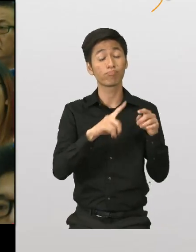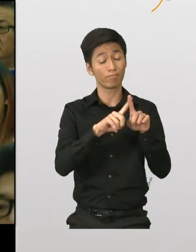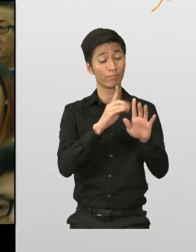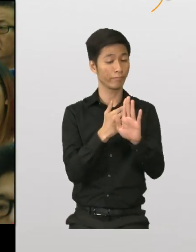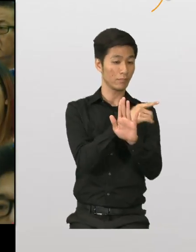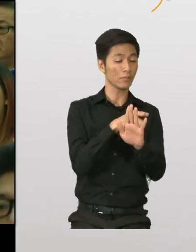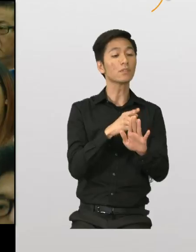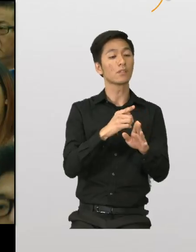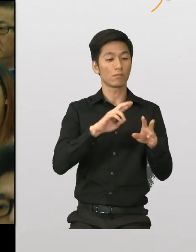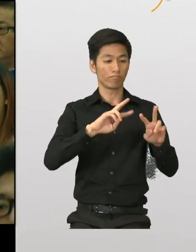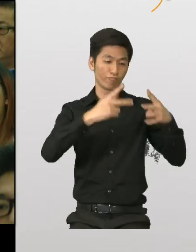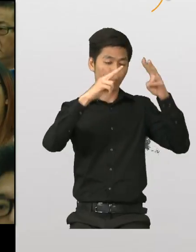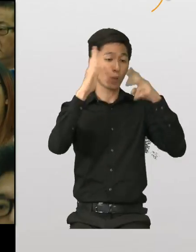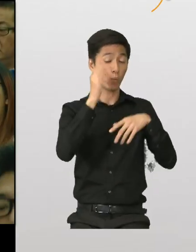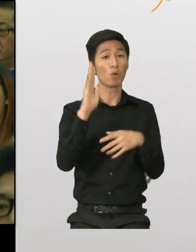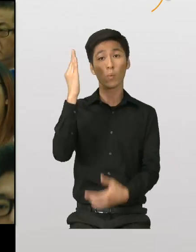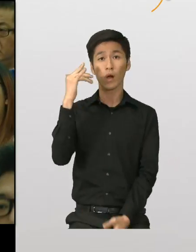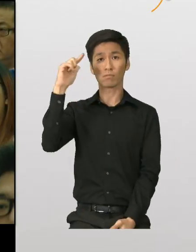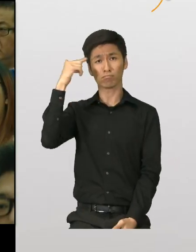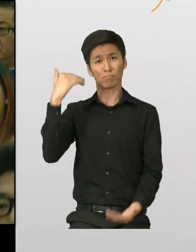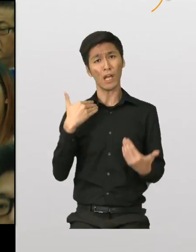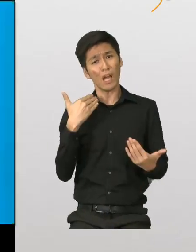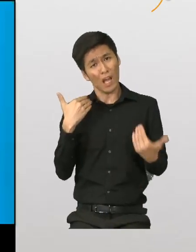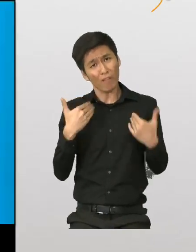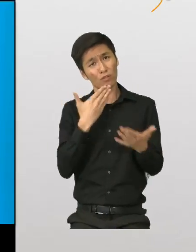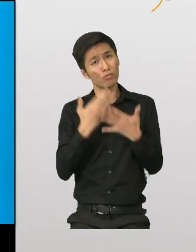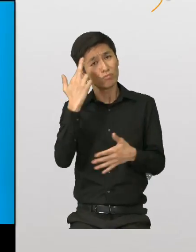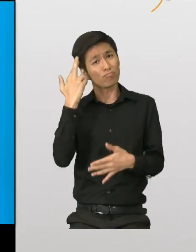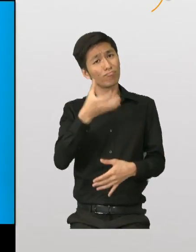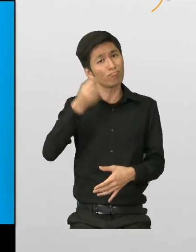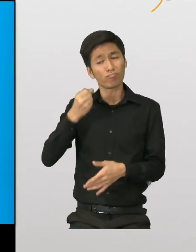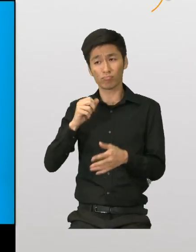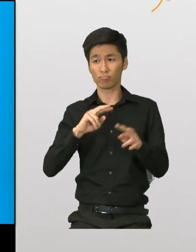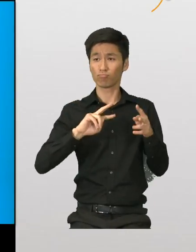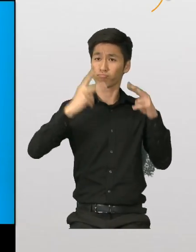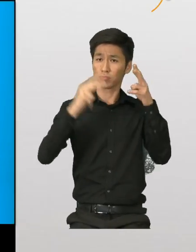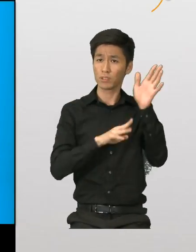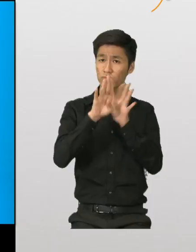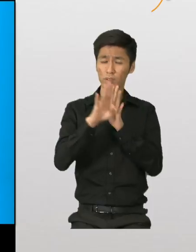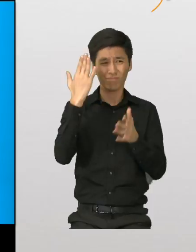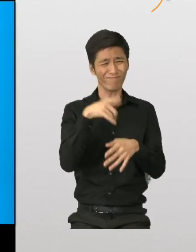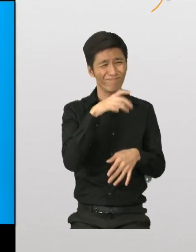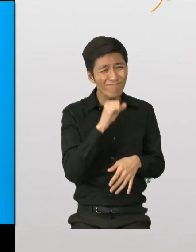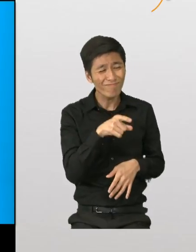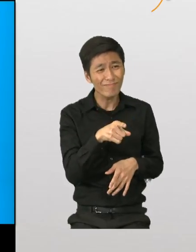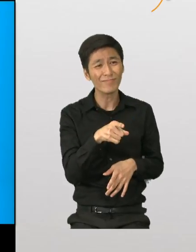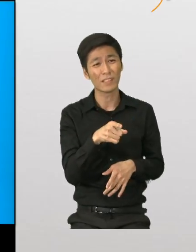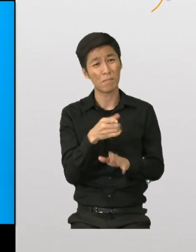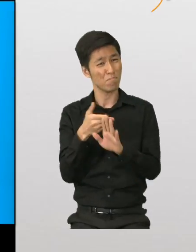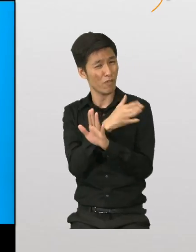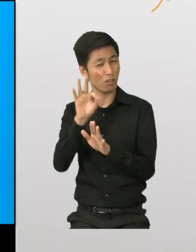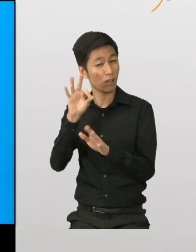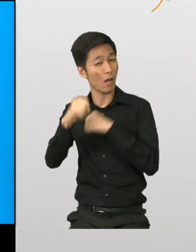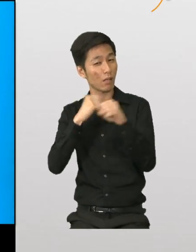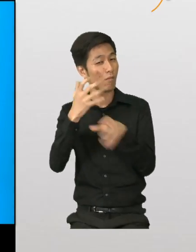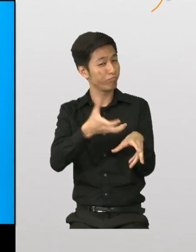Why? Because the government has good reason to take back more flats and redevelop them as they grow older before 99 years